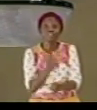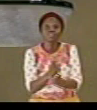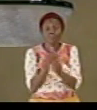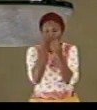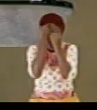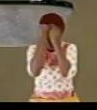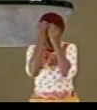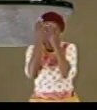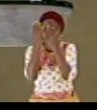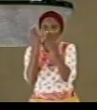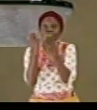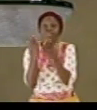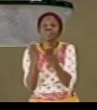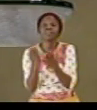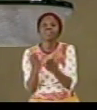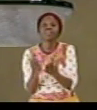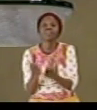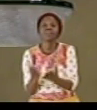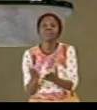obey.